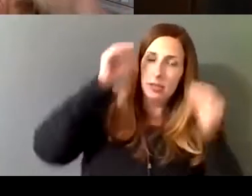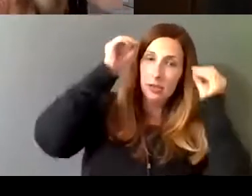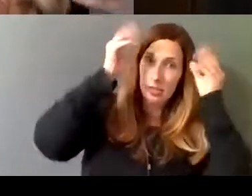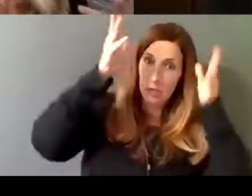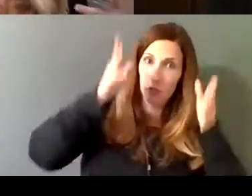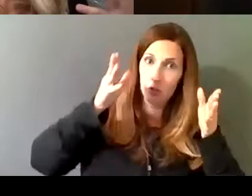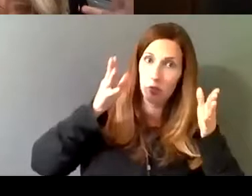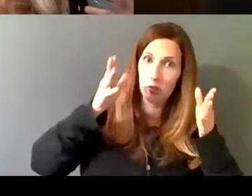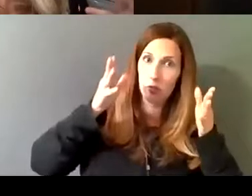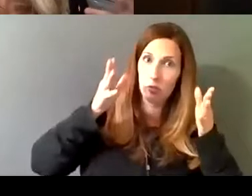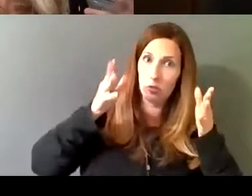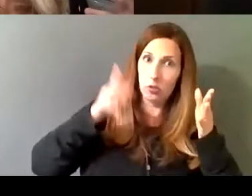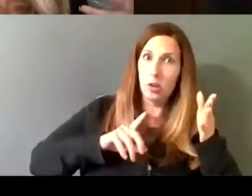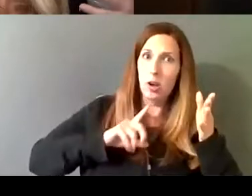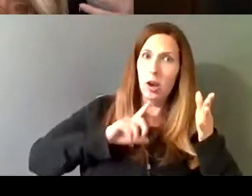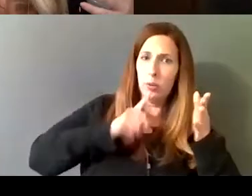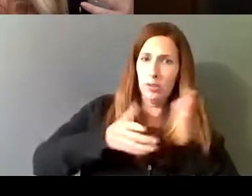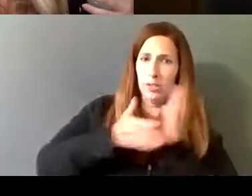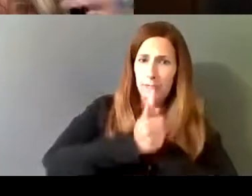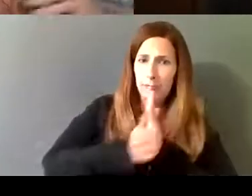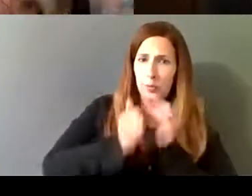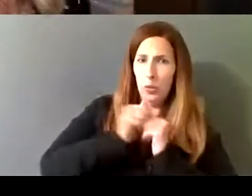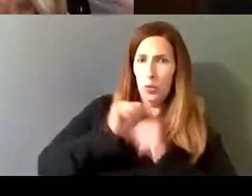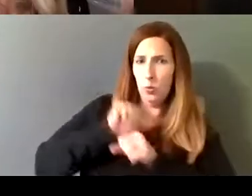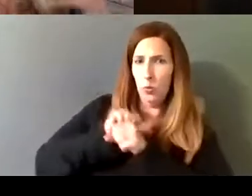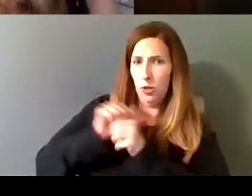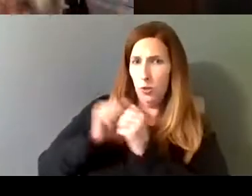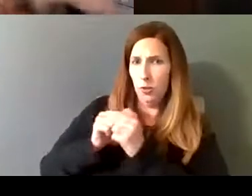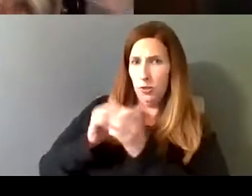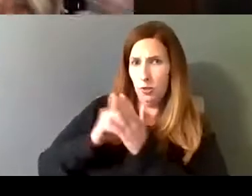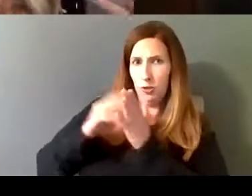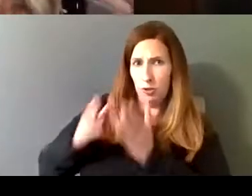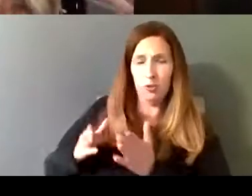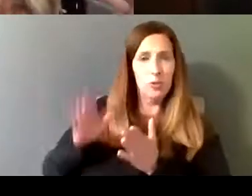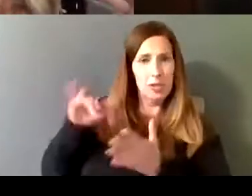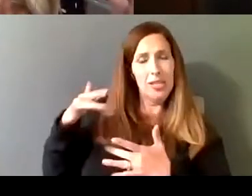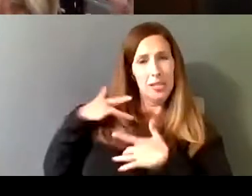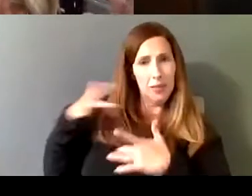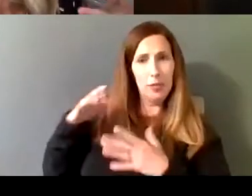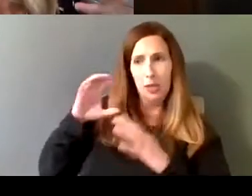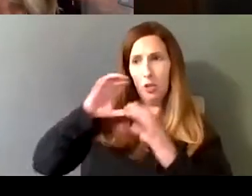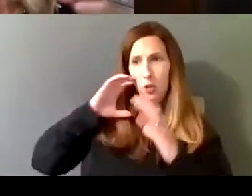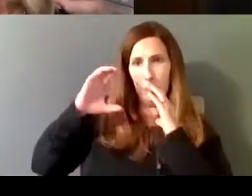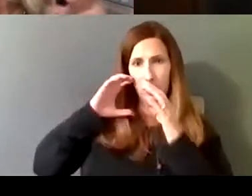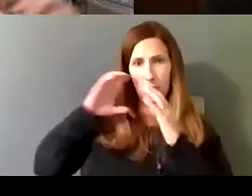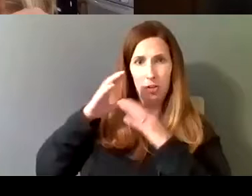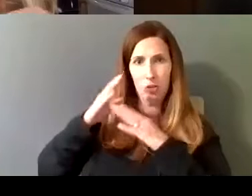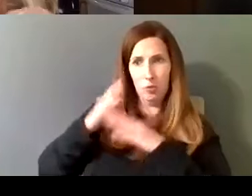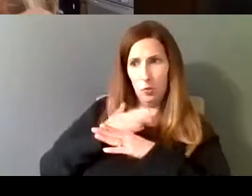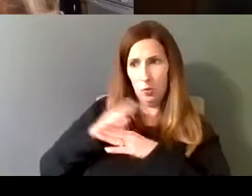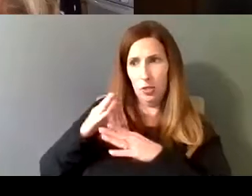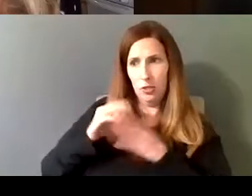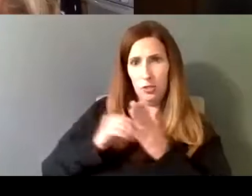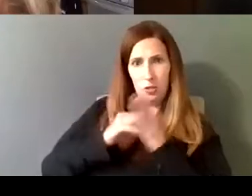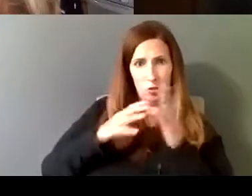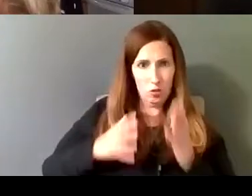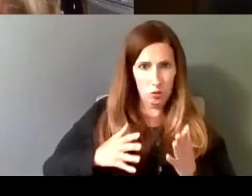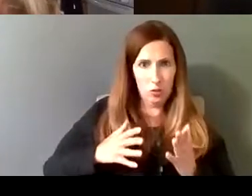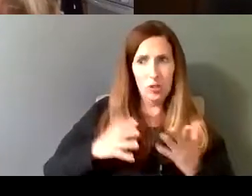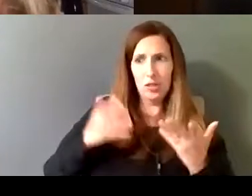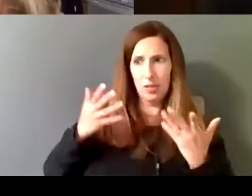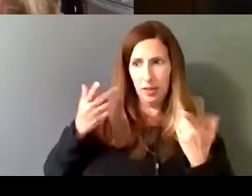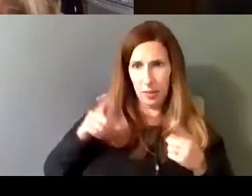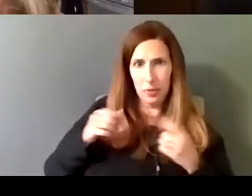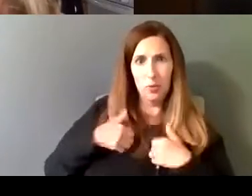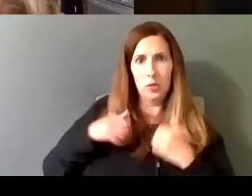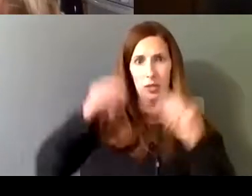are really adept at working with these students, right? Like that's typically the communication between the students is already handled by the teachers, and they have